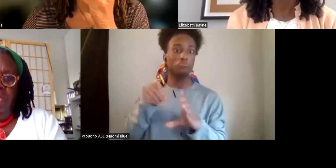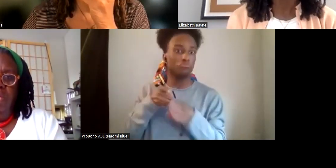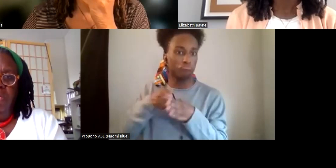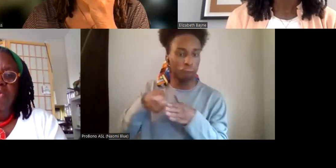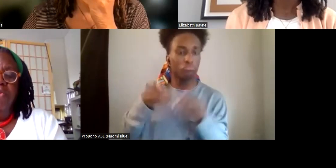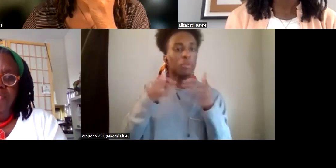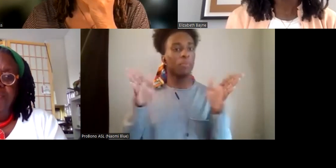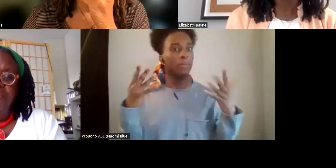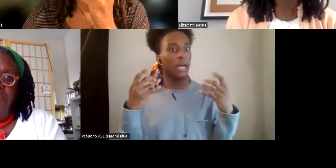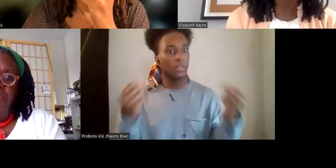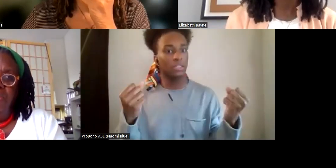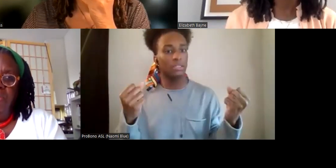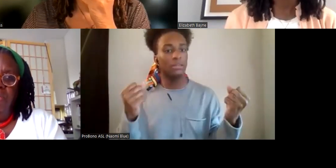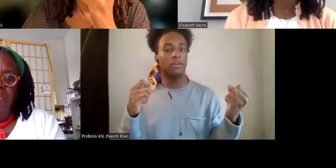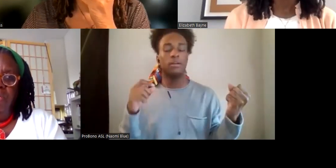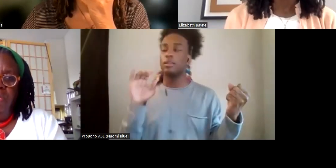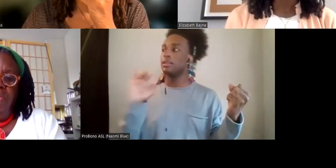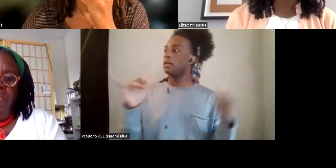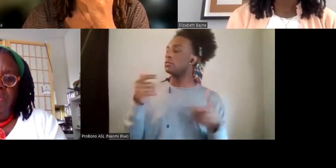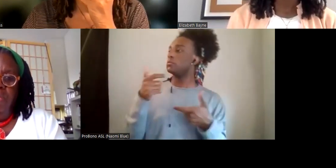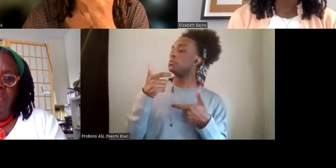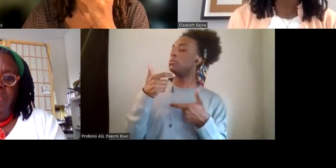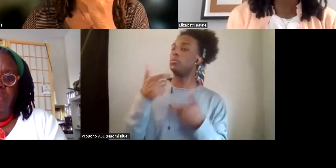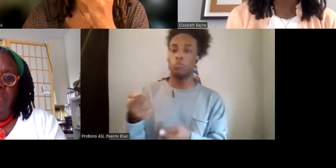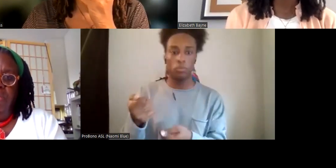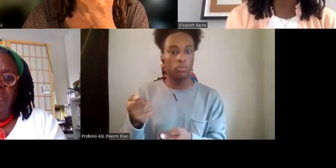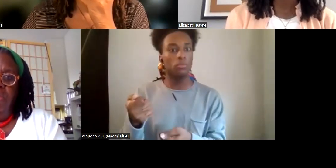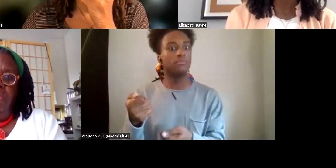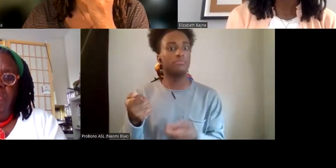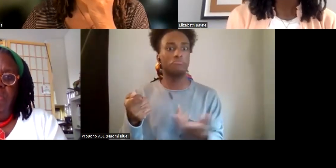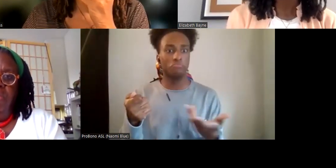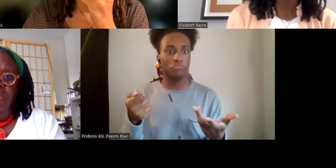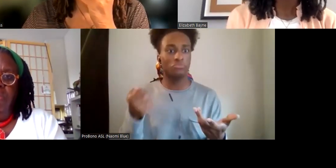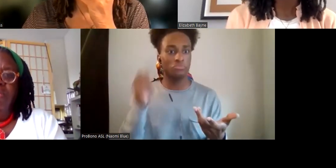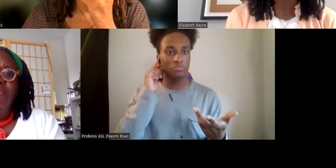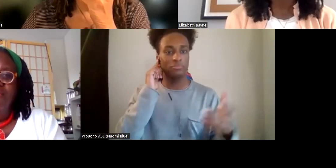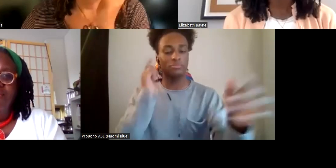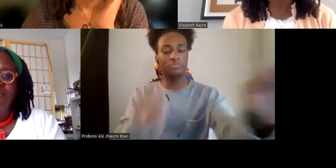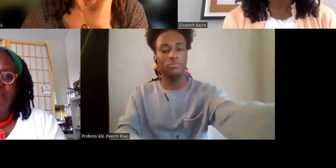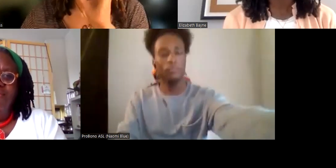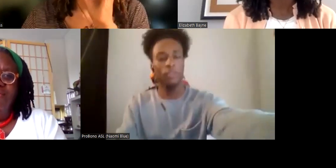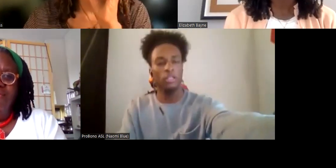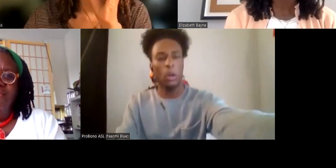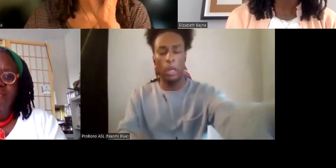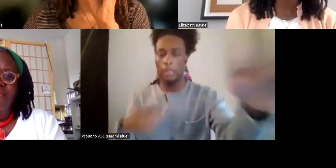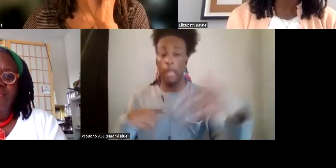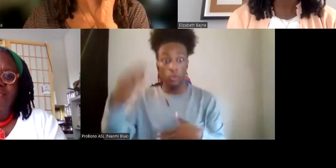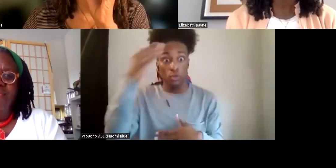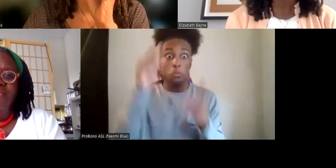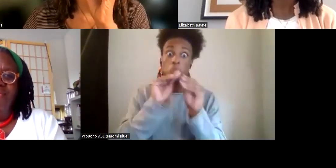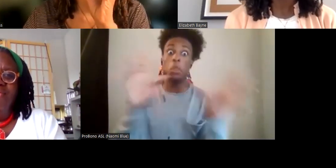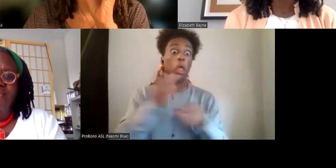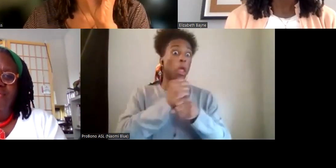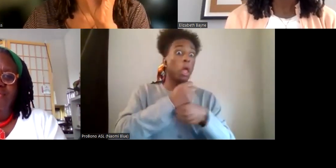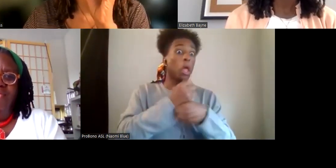professional, that was really interesting to me. I didn't know what I was going to make, though. I thought I was just going to make a